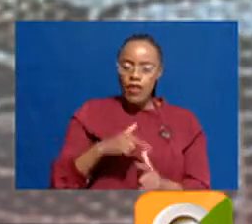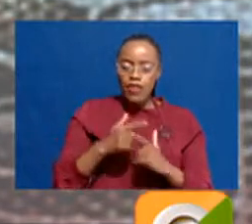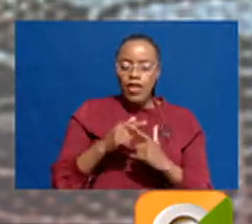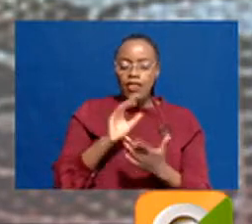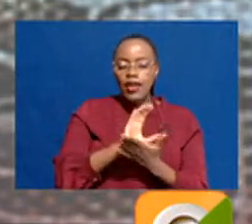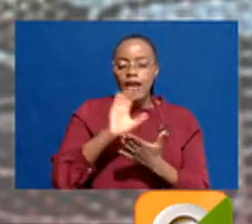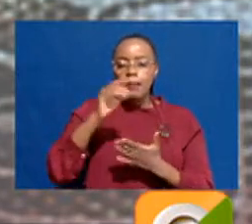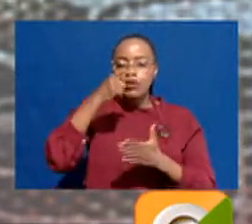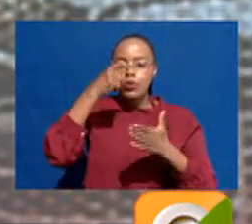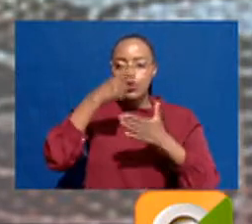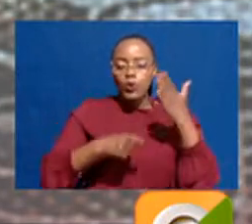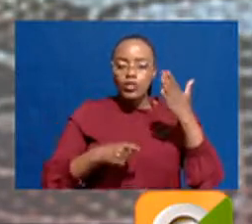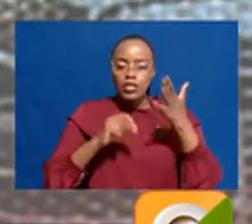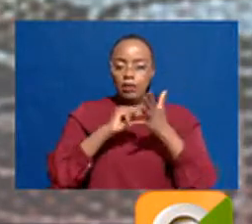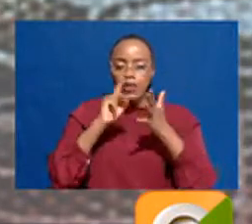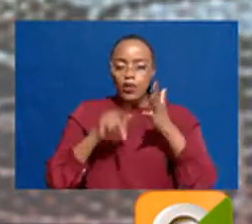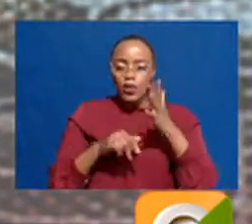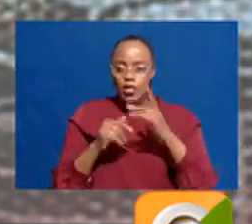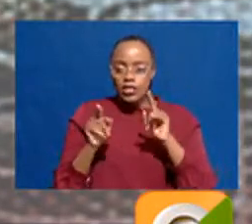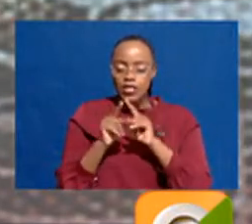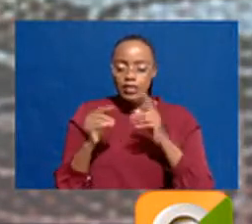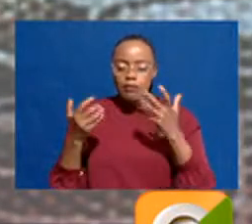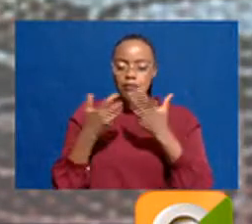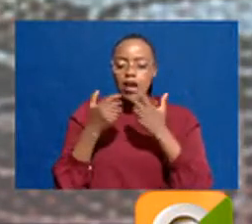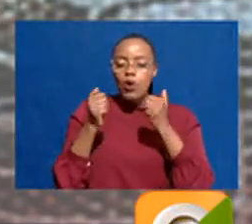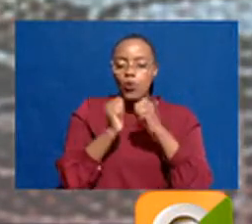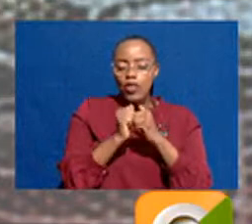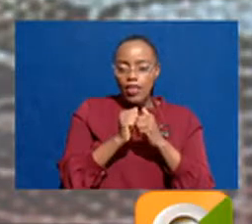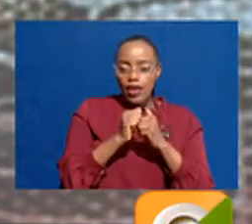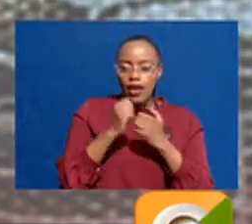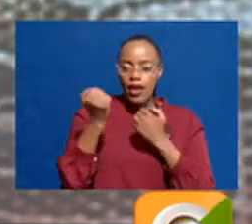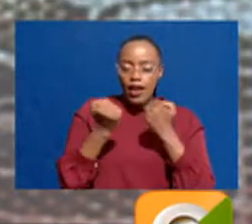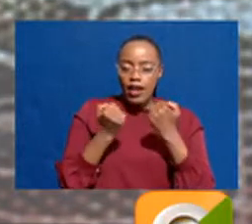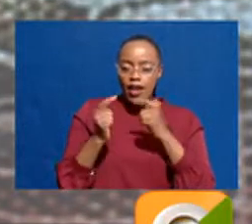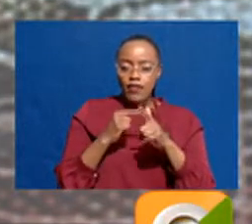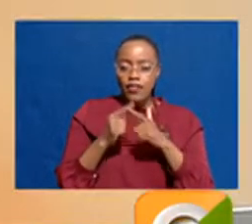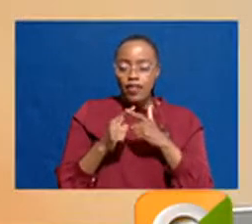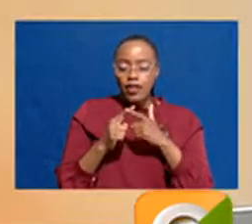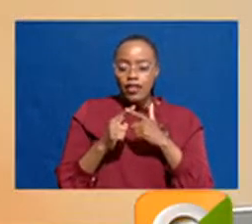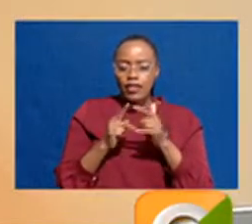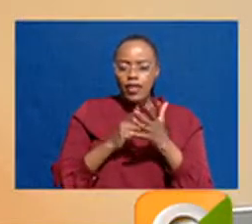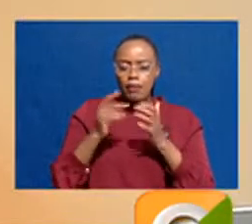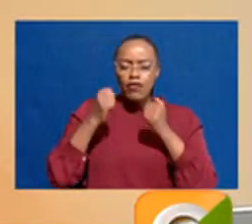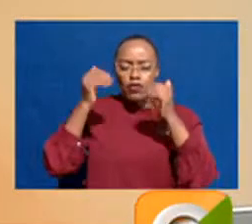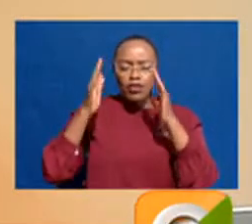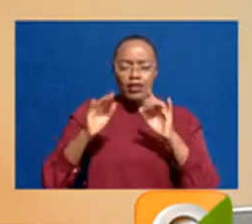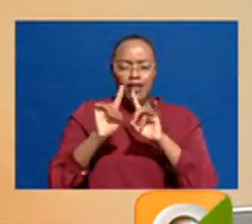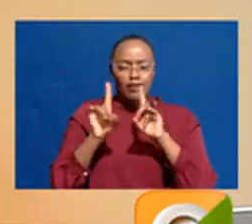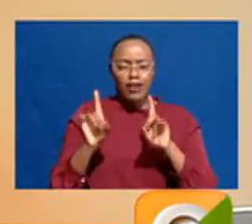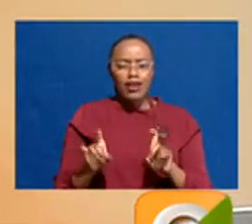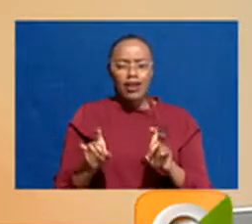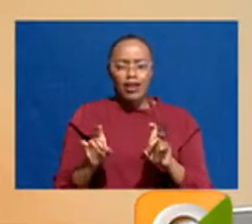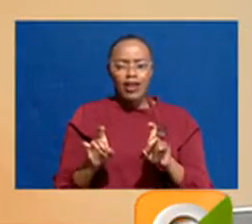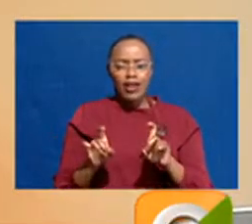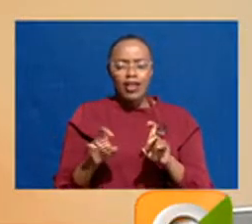cost. So it is in lieu of a car. Does it pay for the driver? The 300 and...